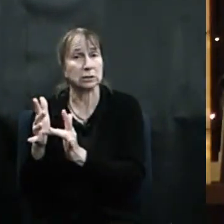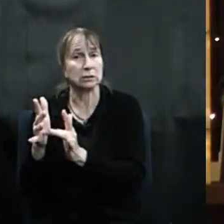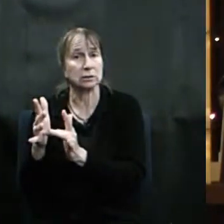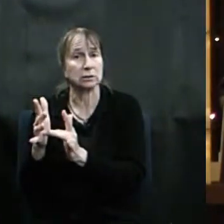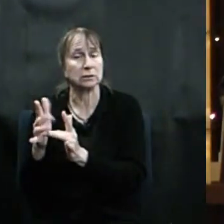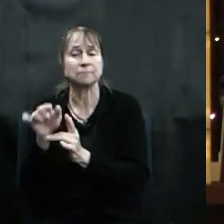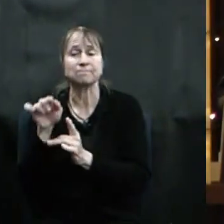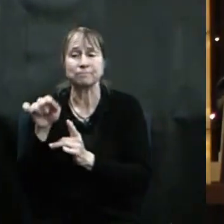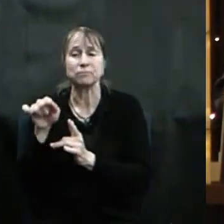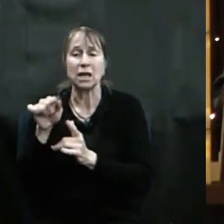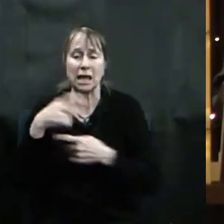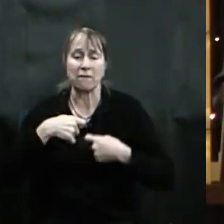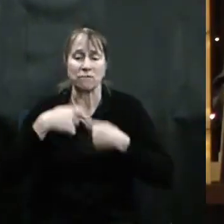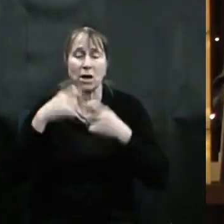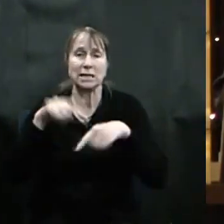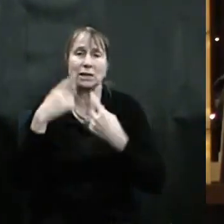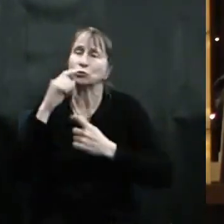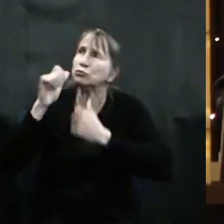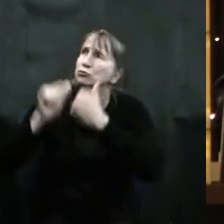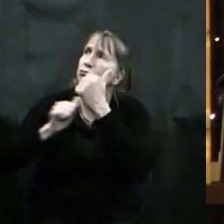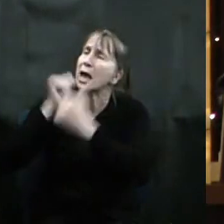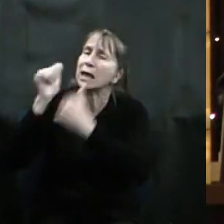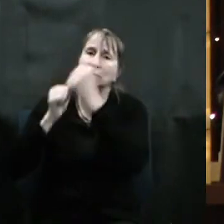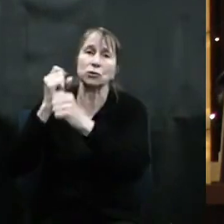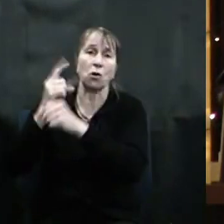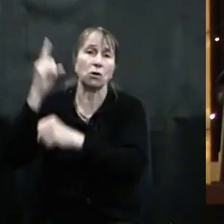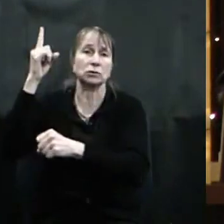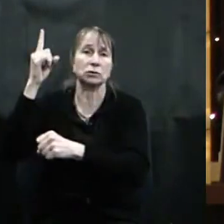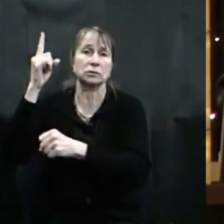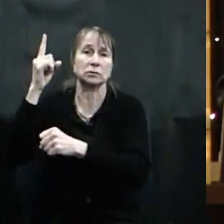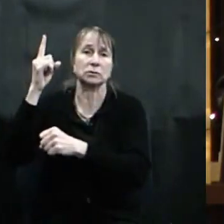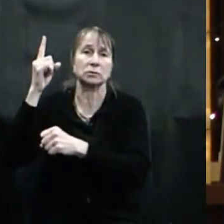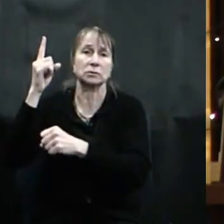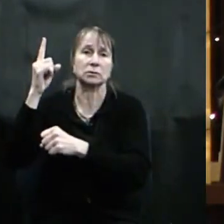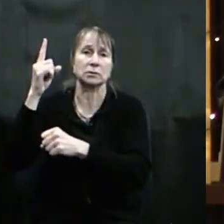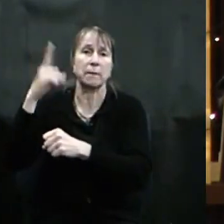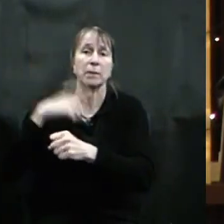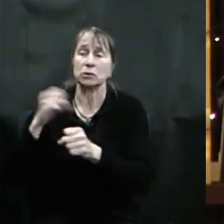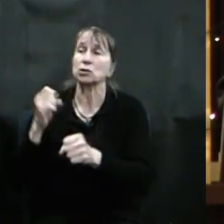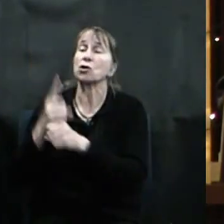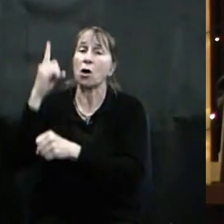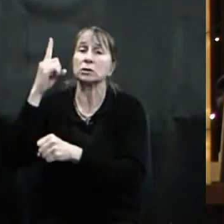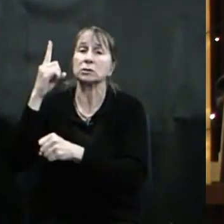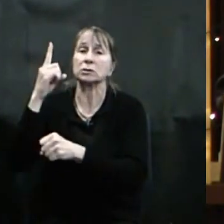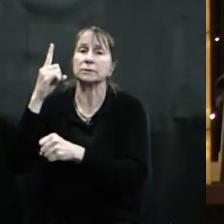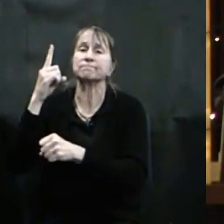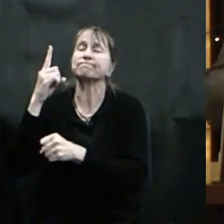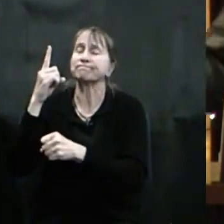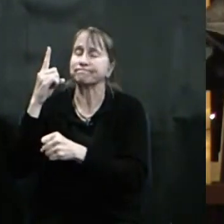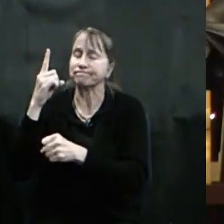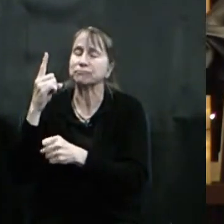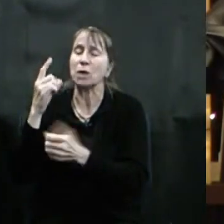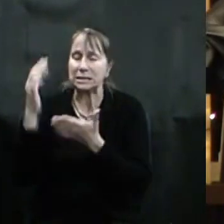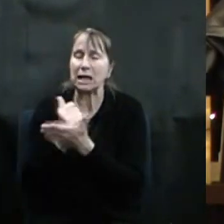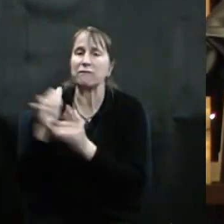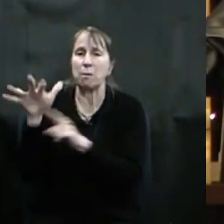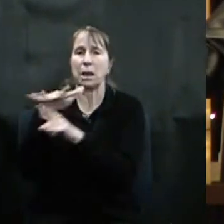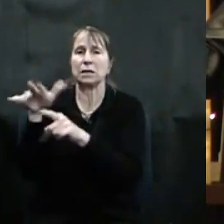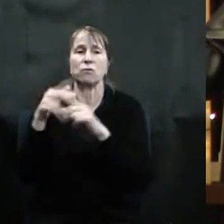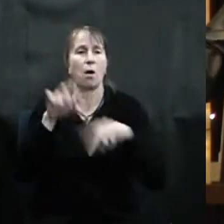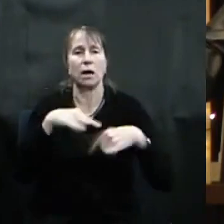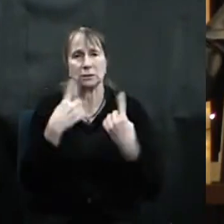God as the one in whom we have a safe place. Let's sing of him.